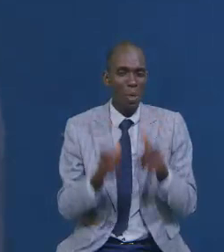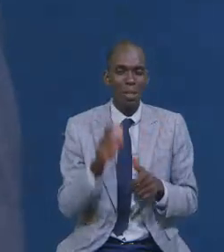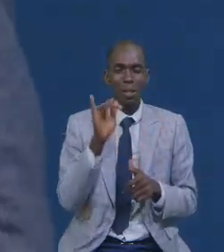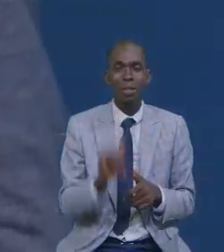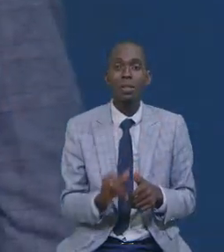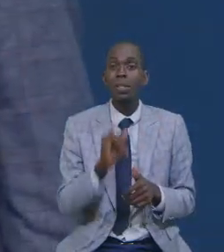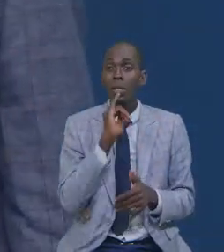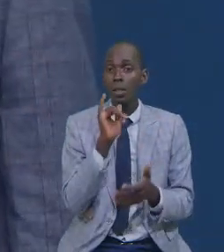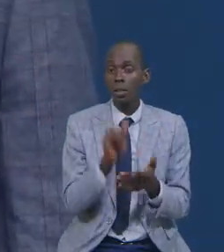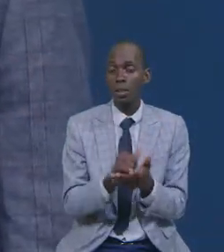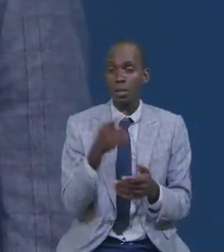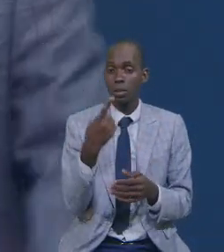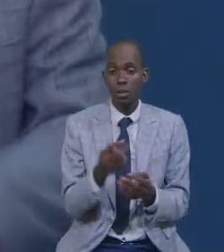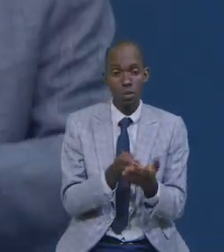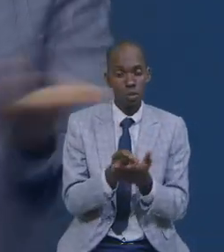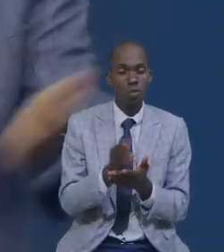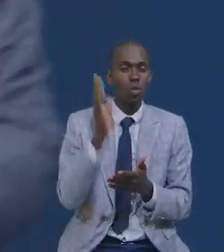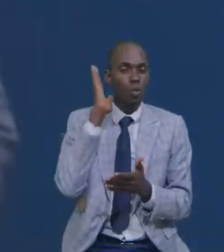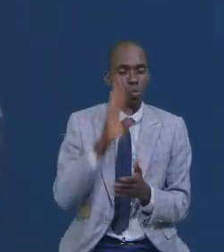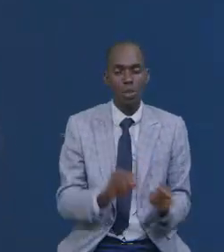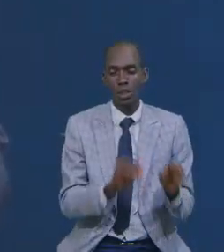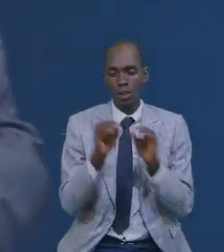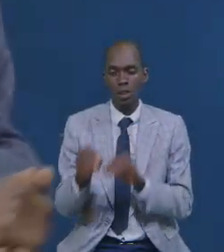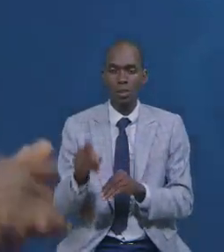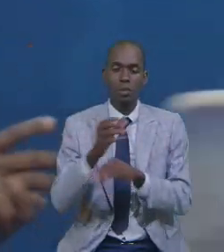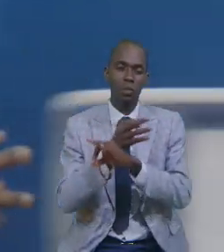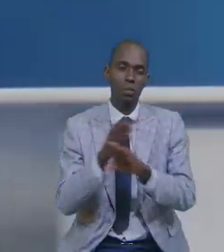the truth shall make you free. And then in